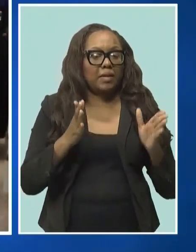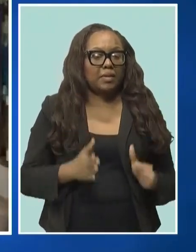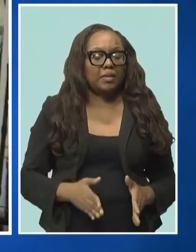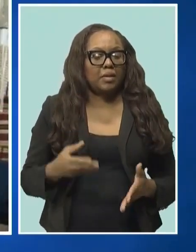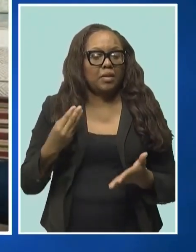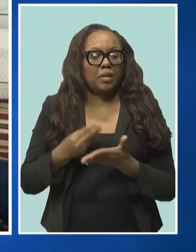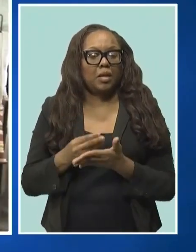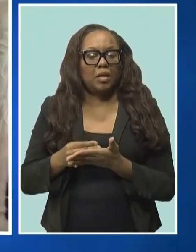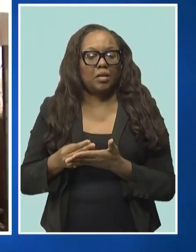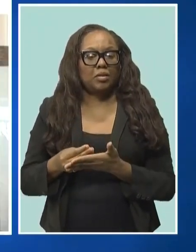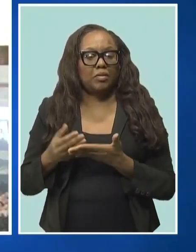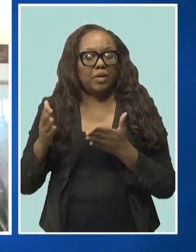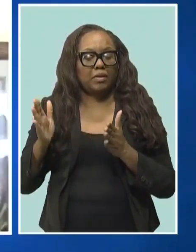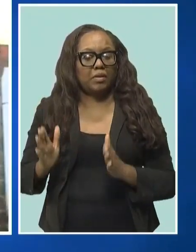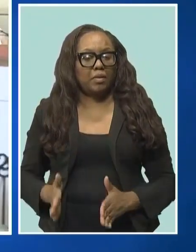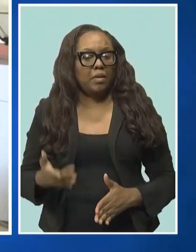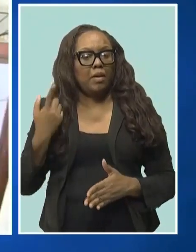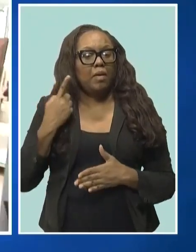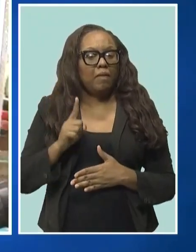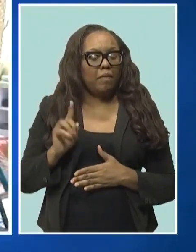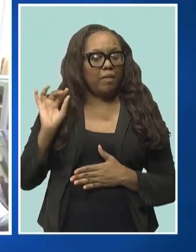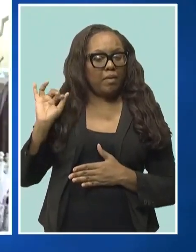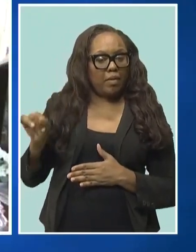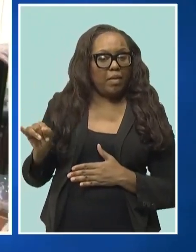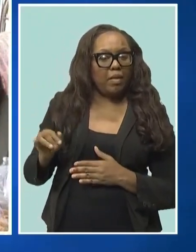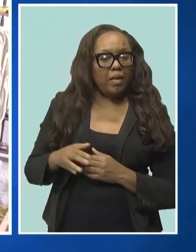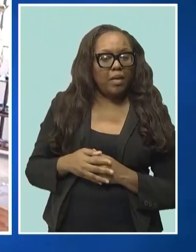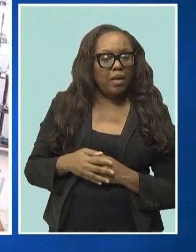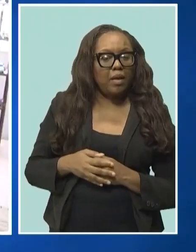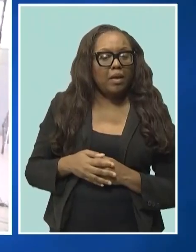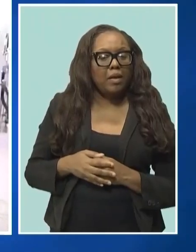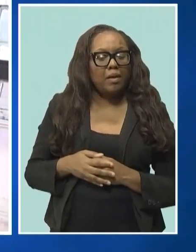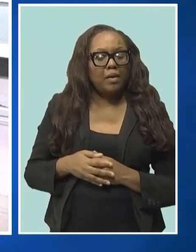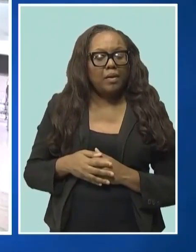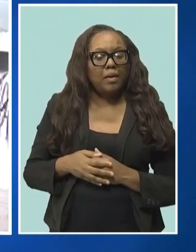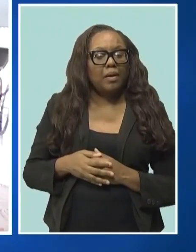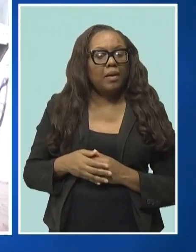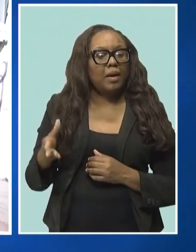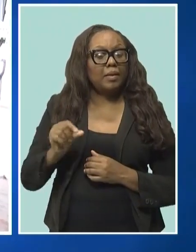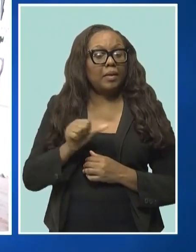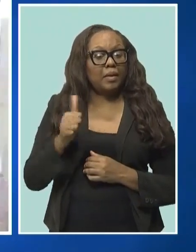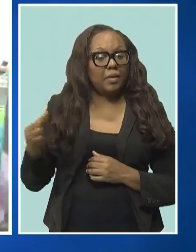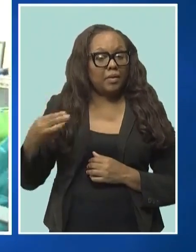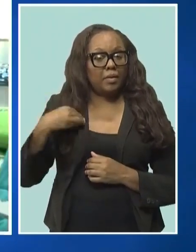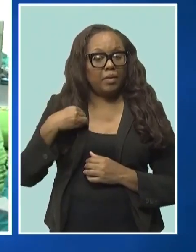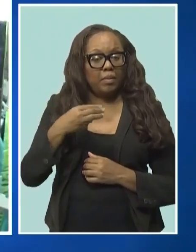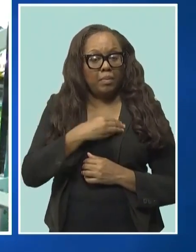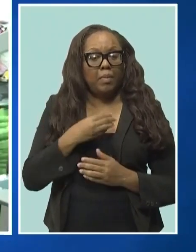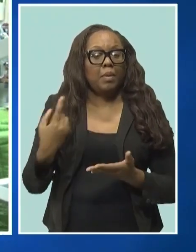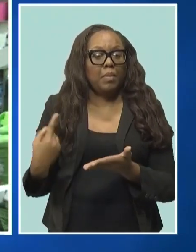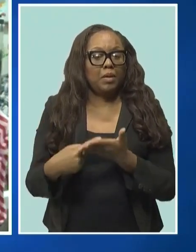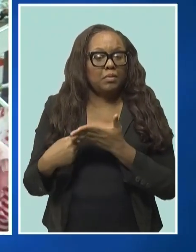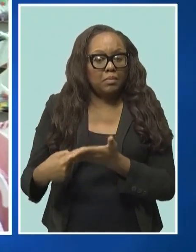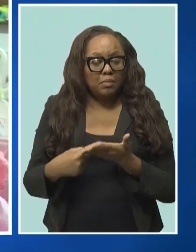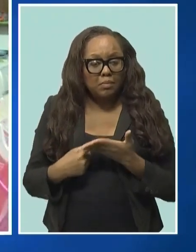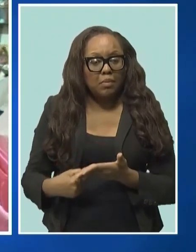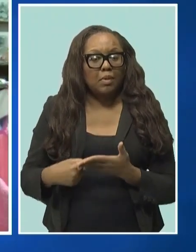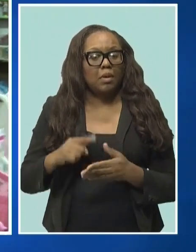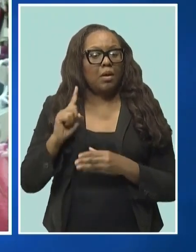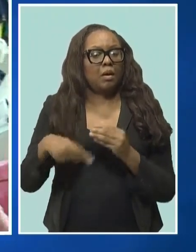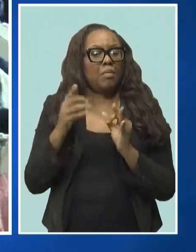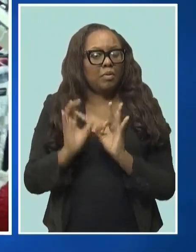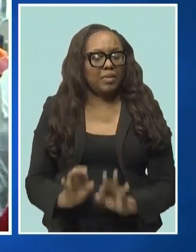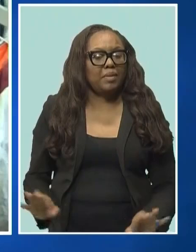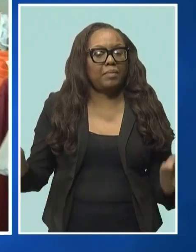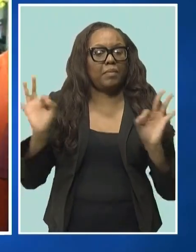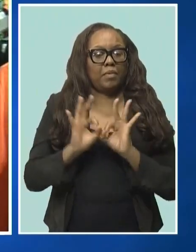Thomas. Director-Treasurer of the Future Centre Trust, Claire Worm, co-founder of the Donation Nation charity shop, with fellow trust